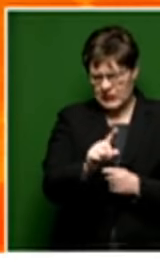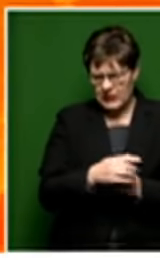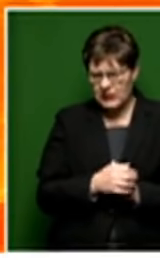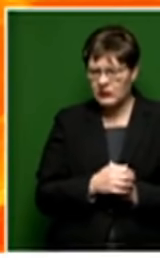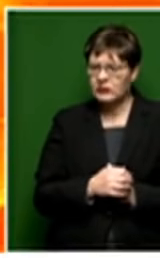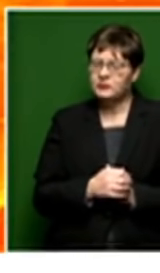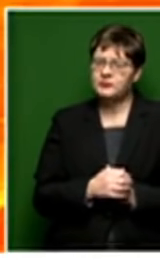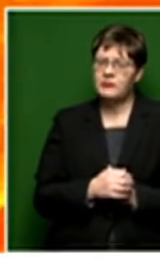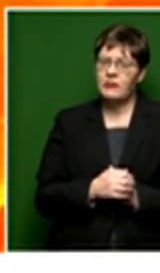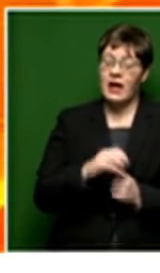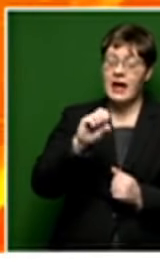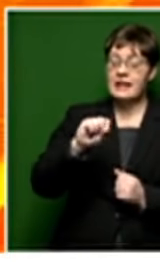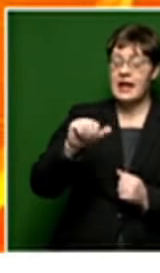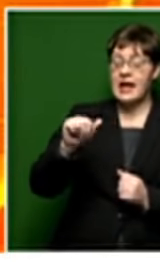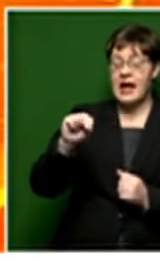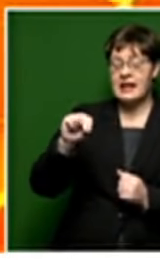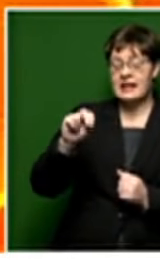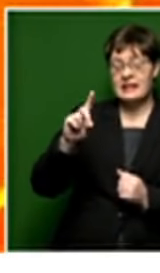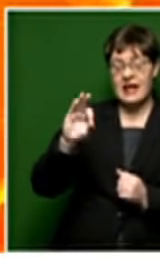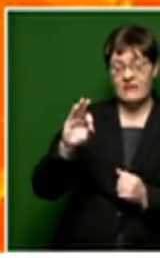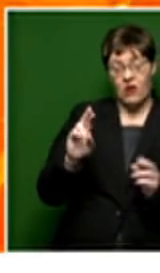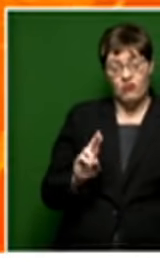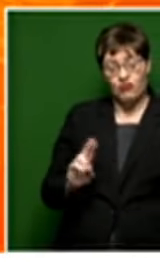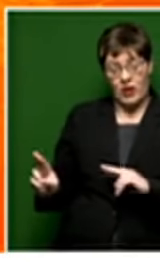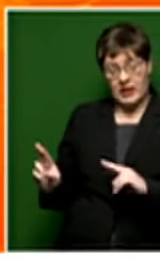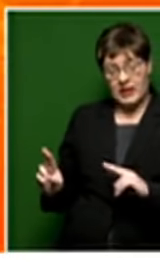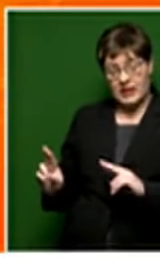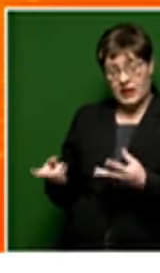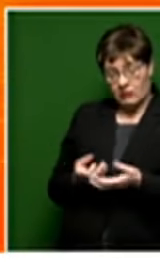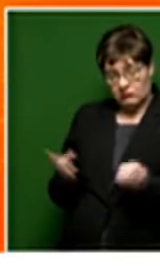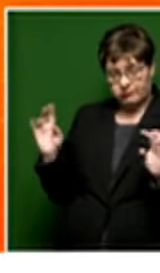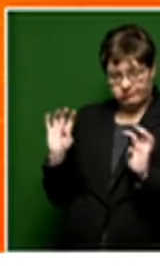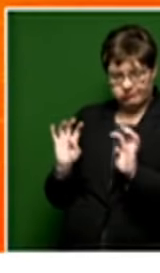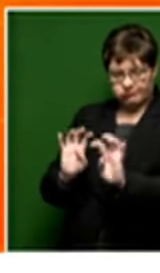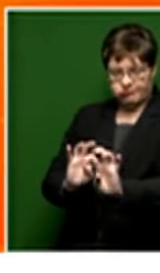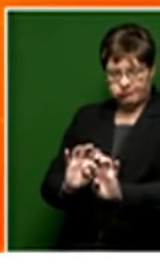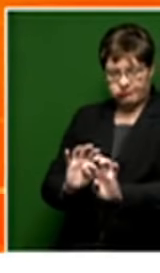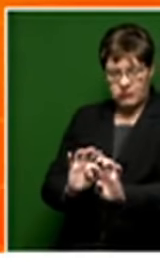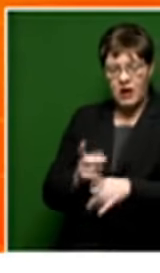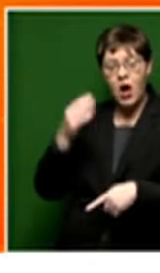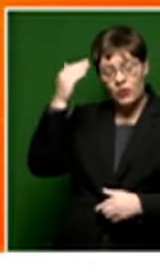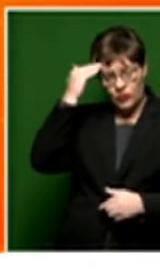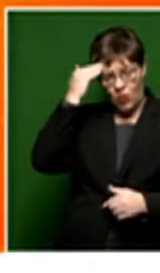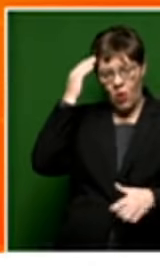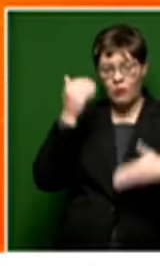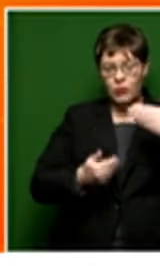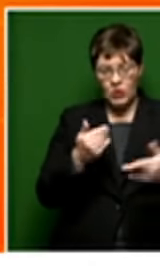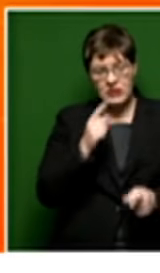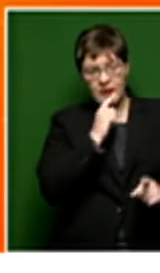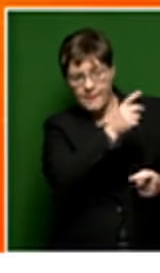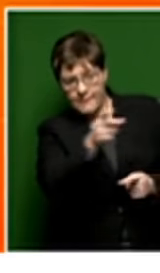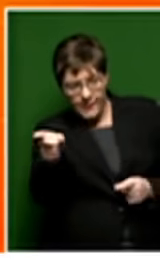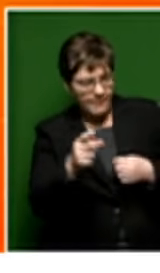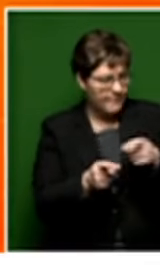when are the SANDF going to be ready to be deployed? I know processes are underway to get that going,